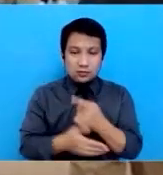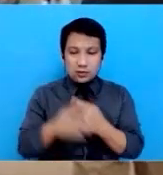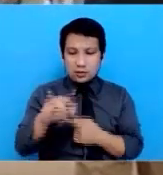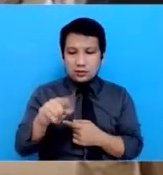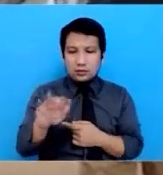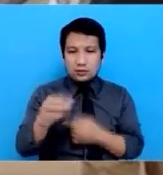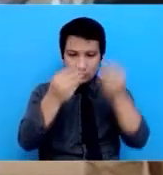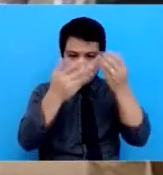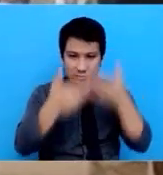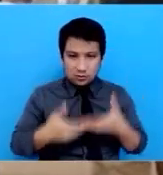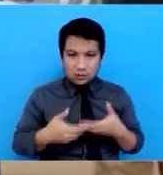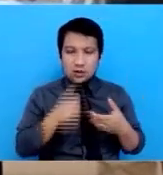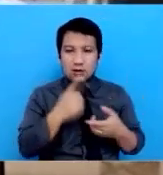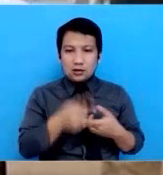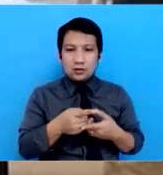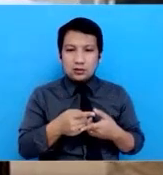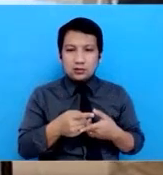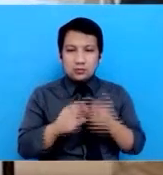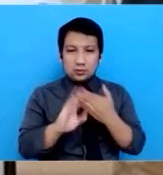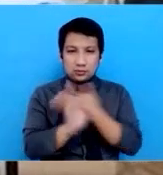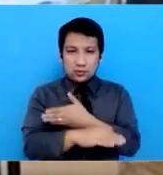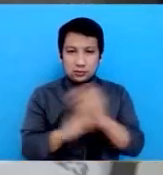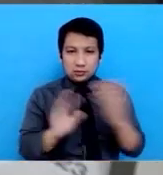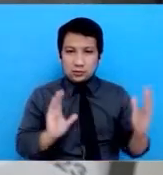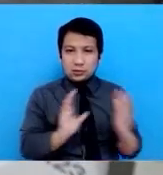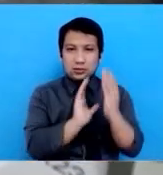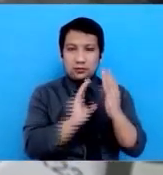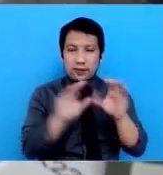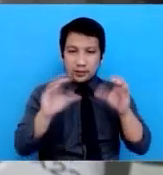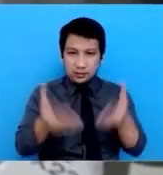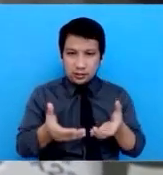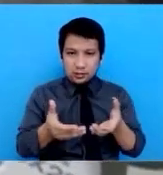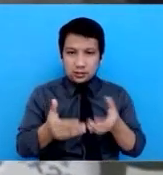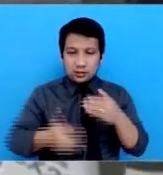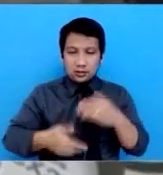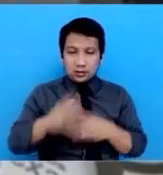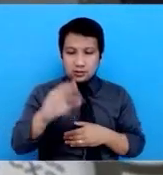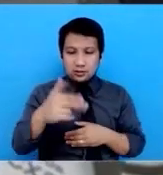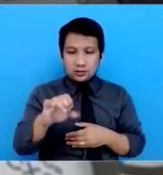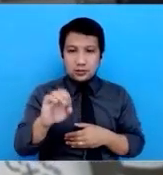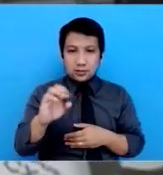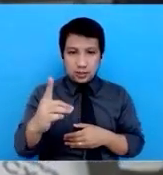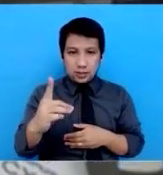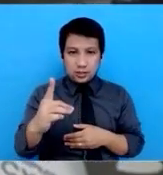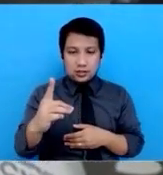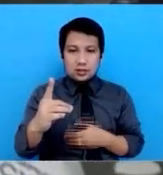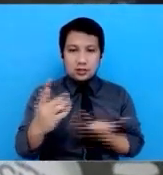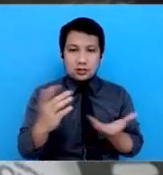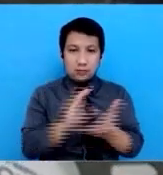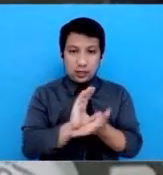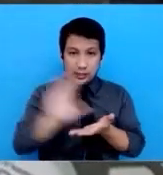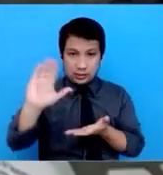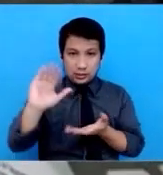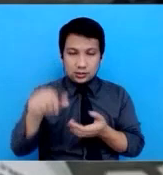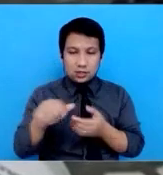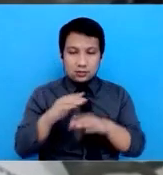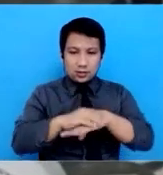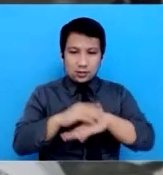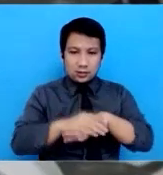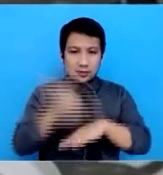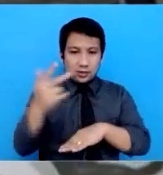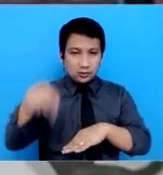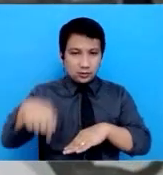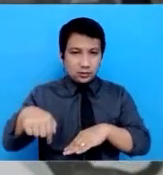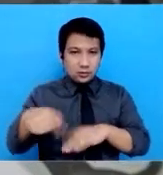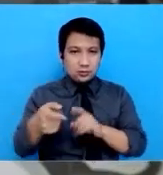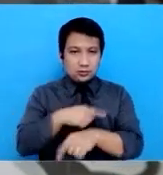tungkol sa nakaambang pagbabalik ng face-to-face classes ng higher education institutions na nasa ilalim ng Alert Level 3 mula